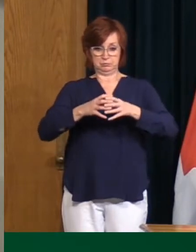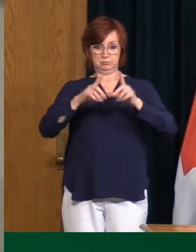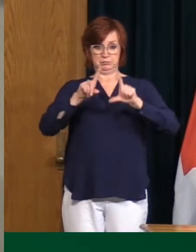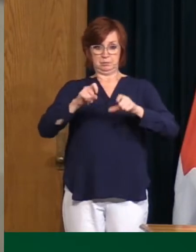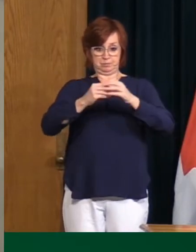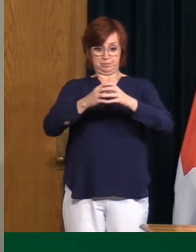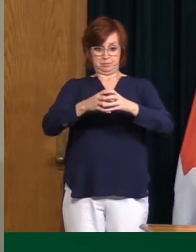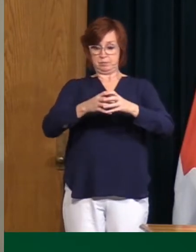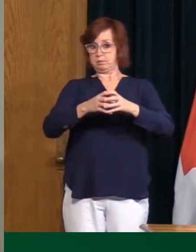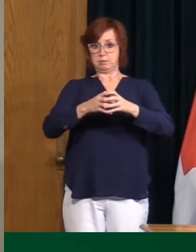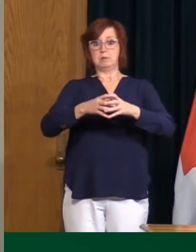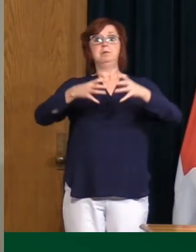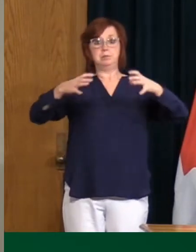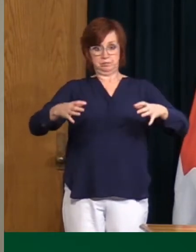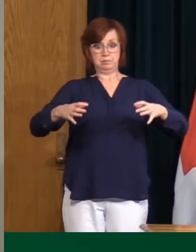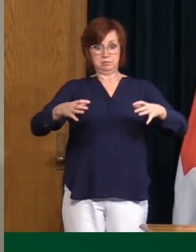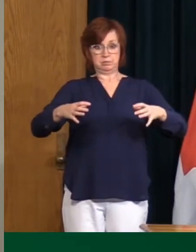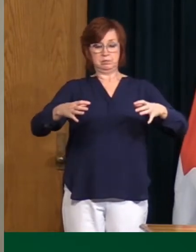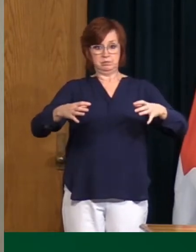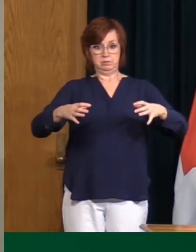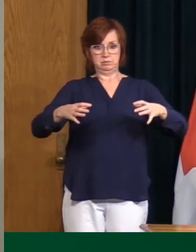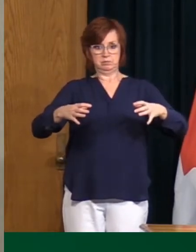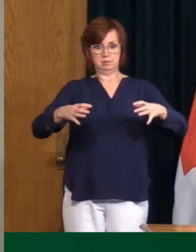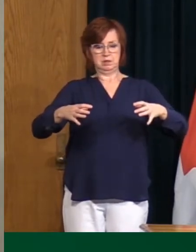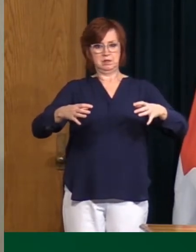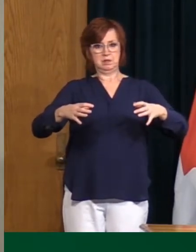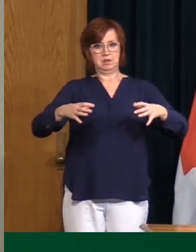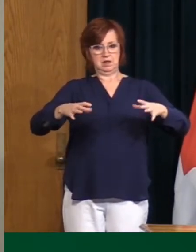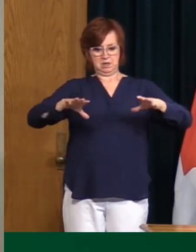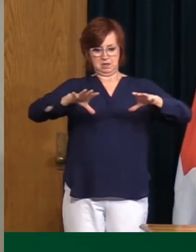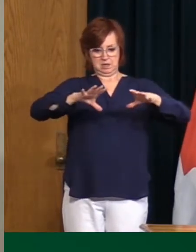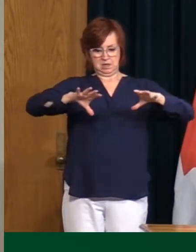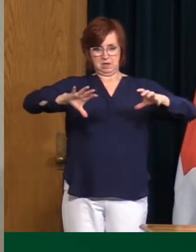evaluate what further information we get from that. Because,